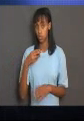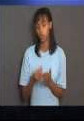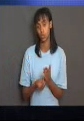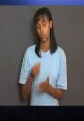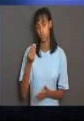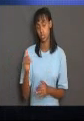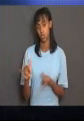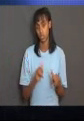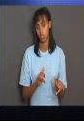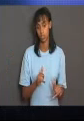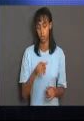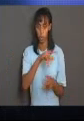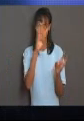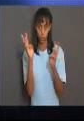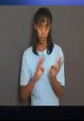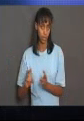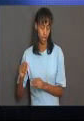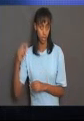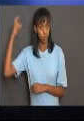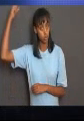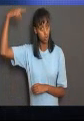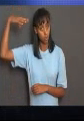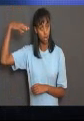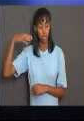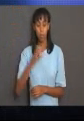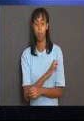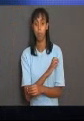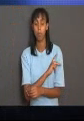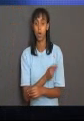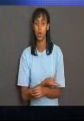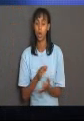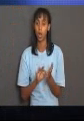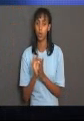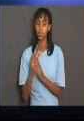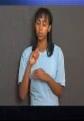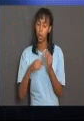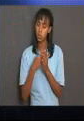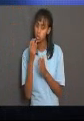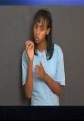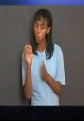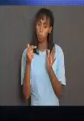resources such as wind and solar power account for about